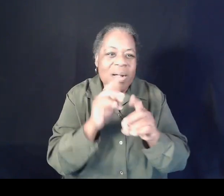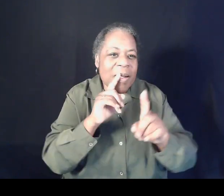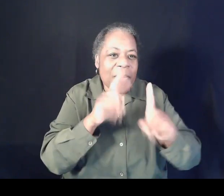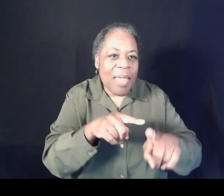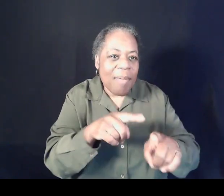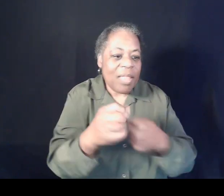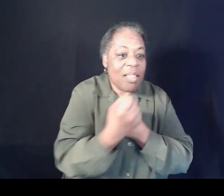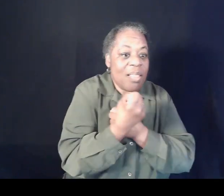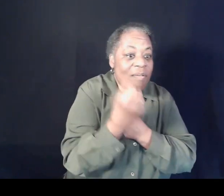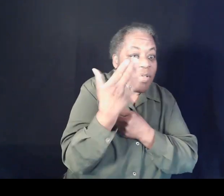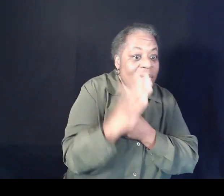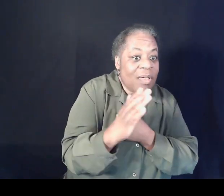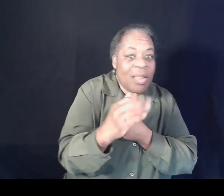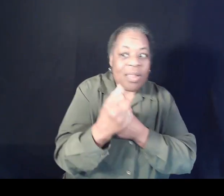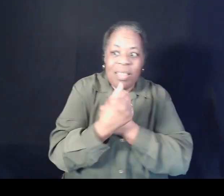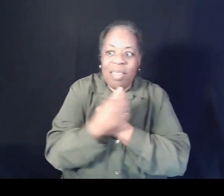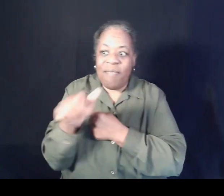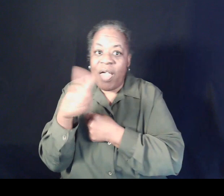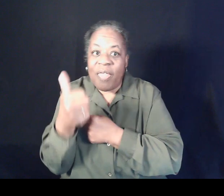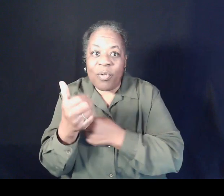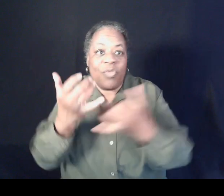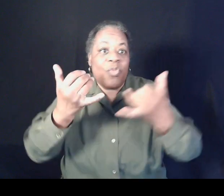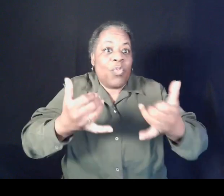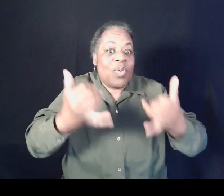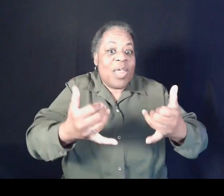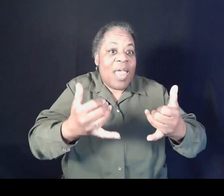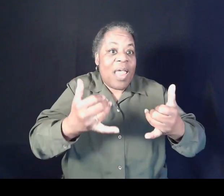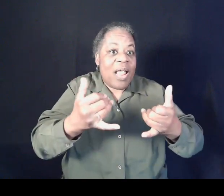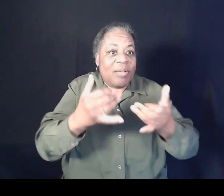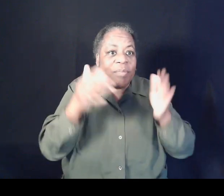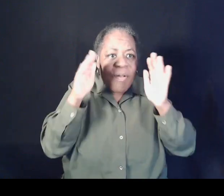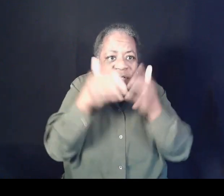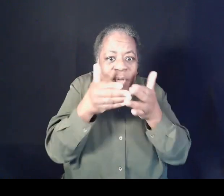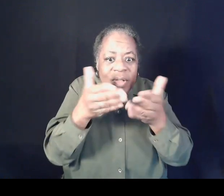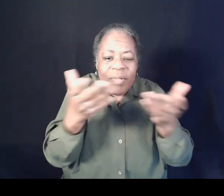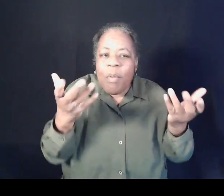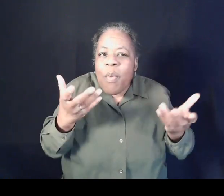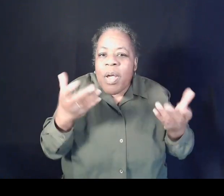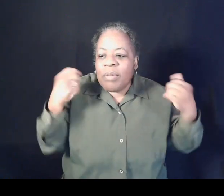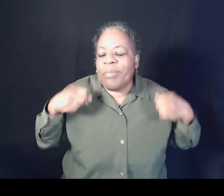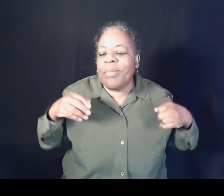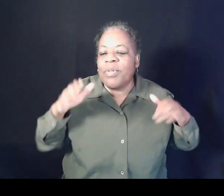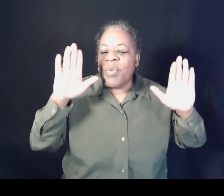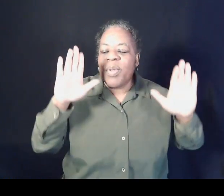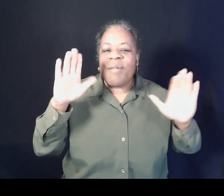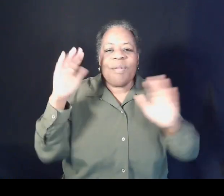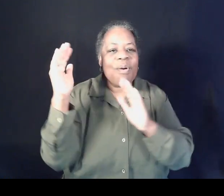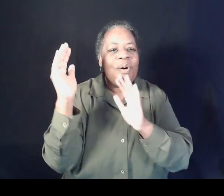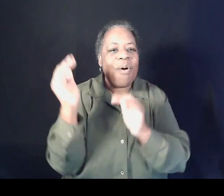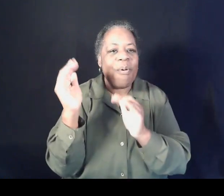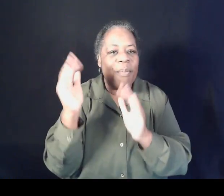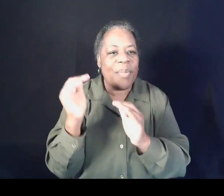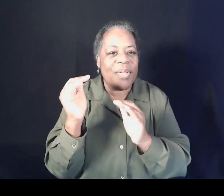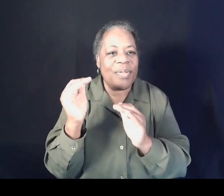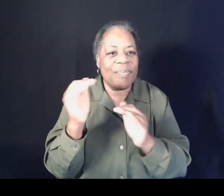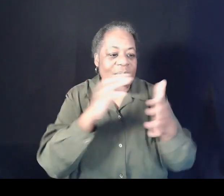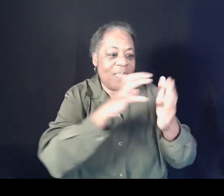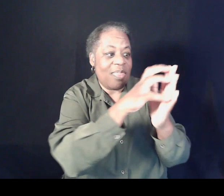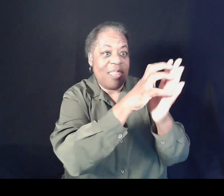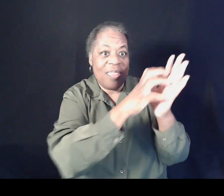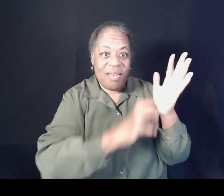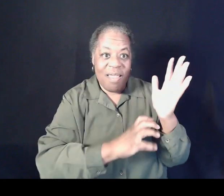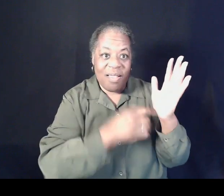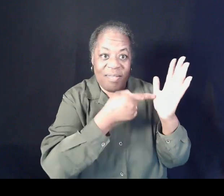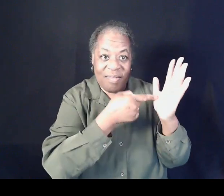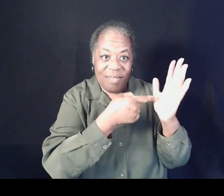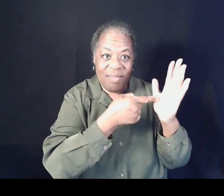others. And today, we want to talk about surrendering our hope. So let's take a look in the text here. If you haven't noticed,